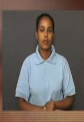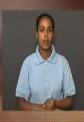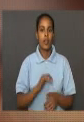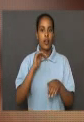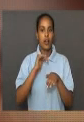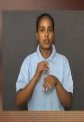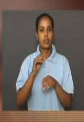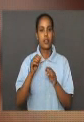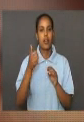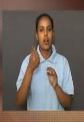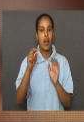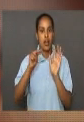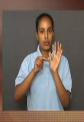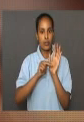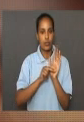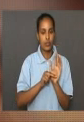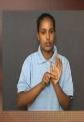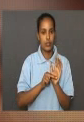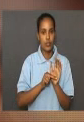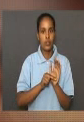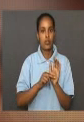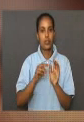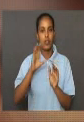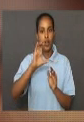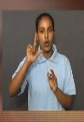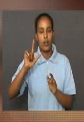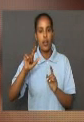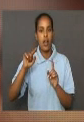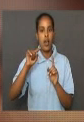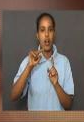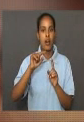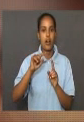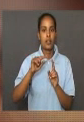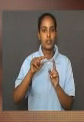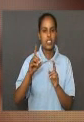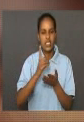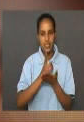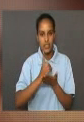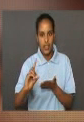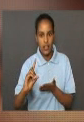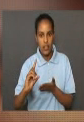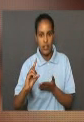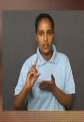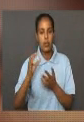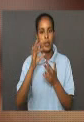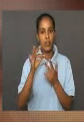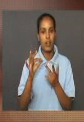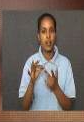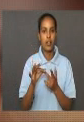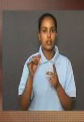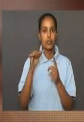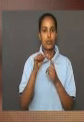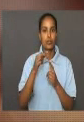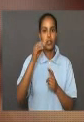At the anode, the chlorine ions are discharged in preference to